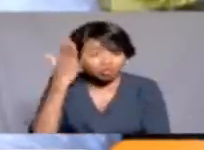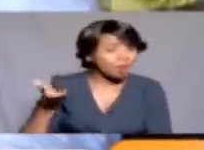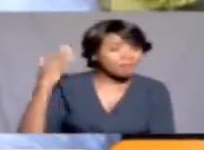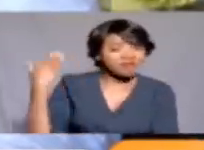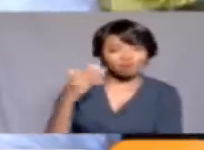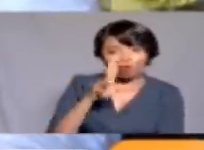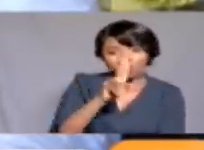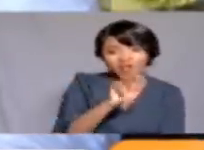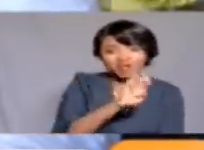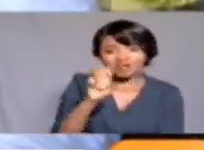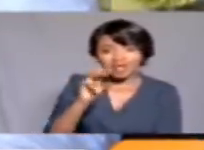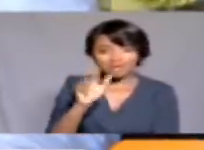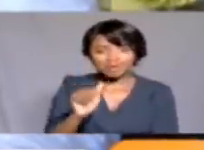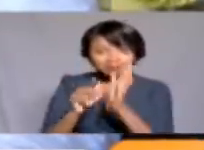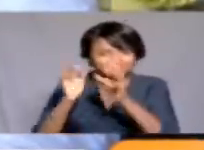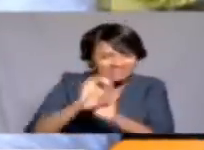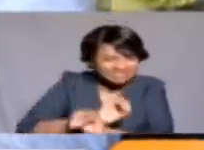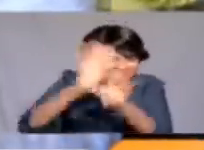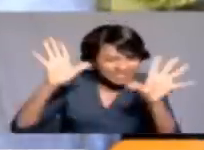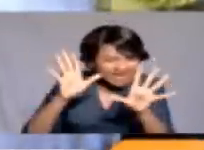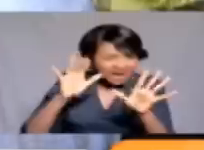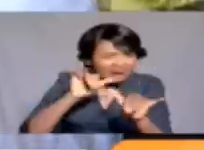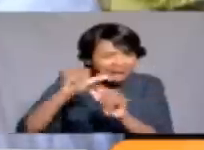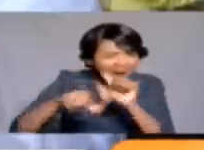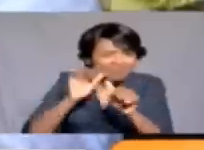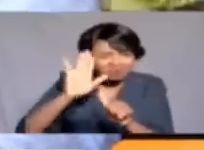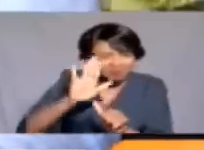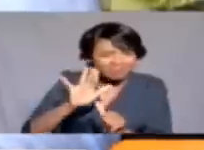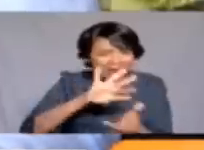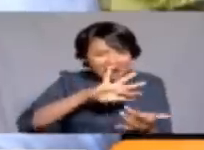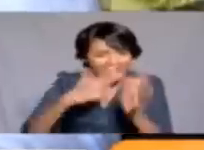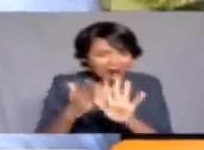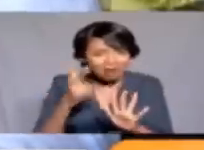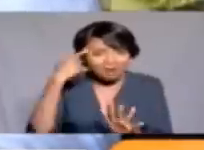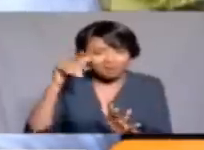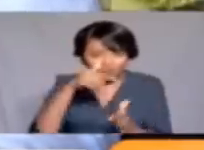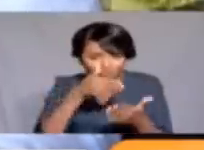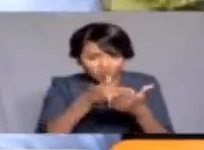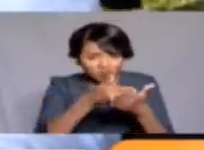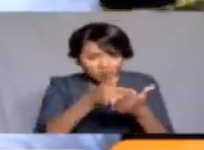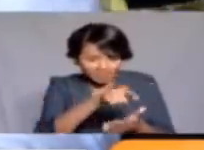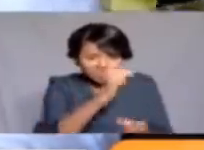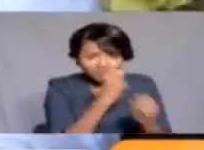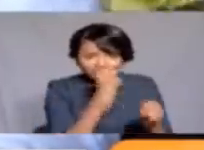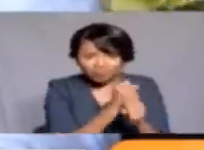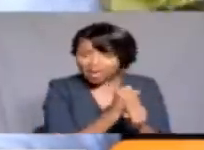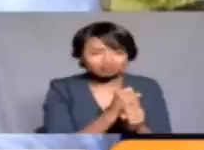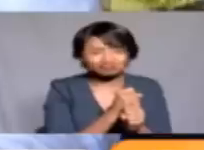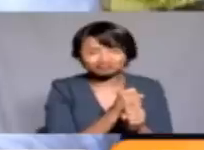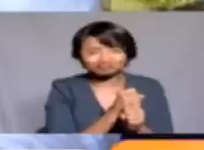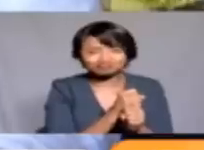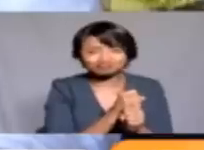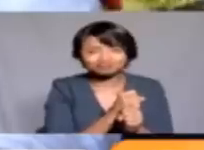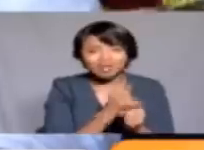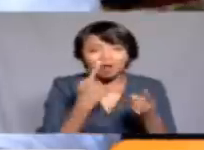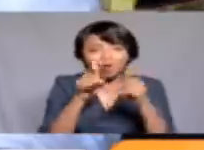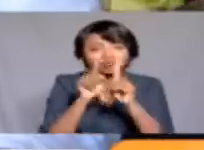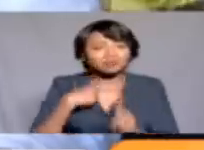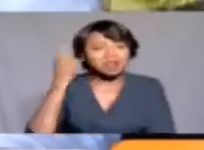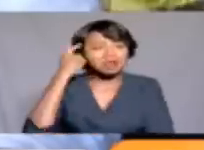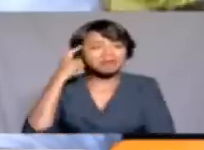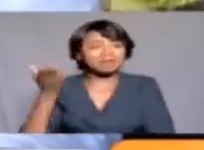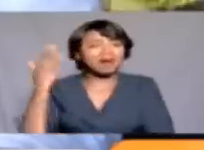clear on its justification for dredging. And I remember there was another meeting